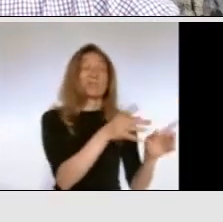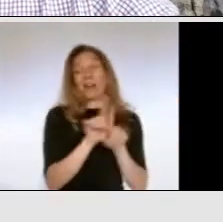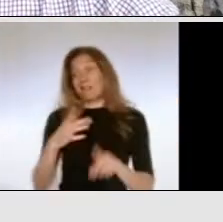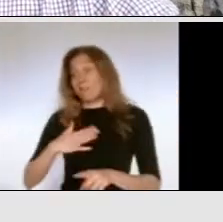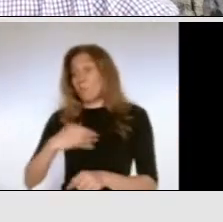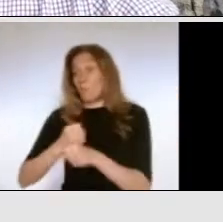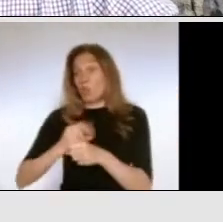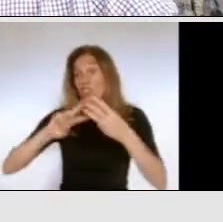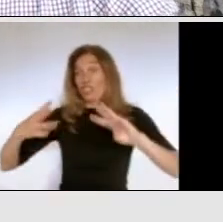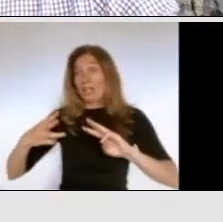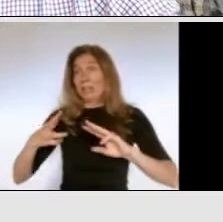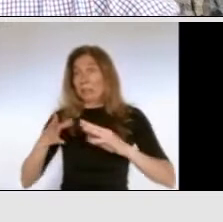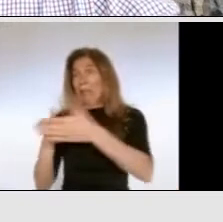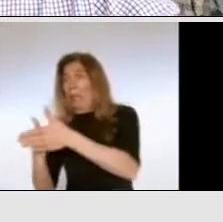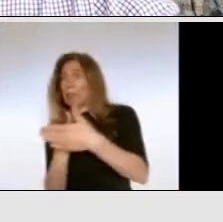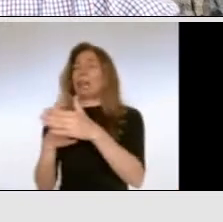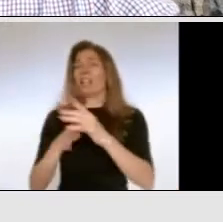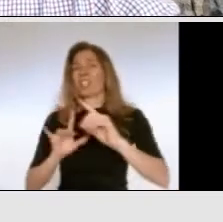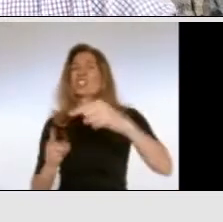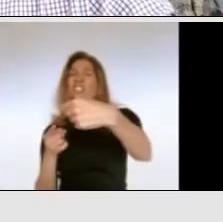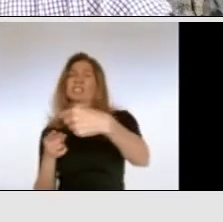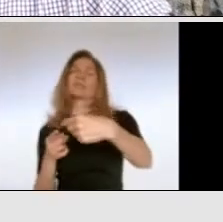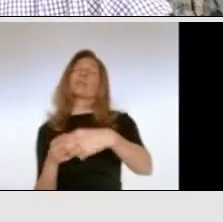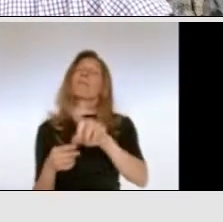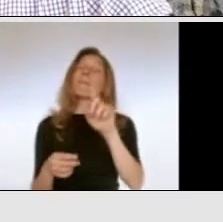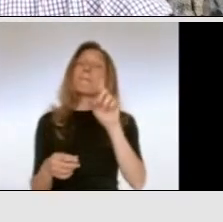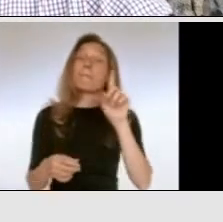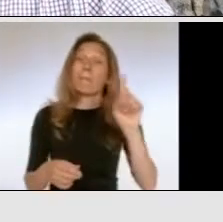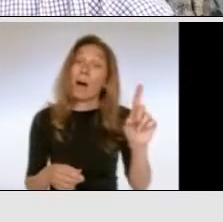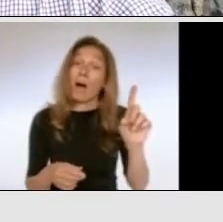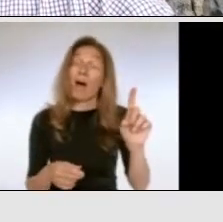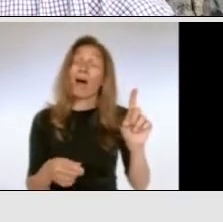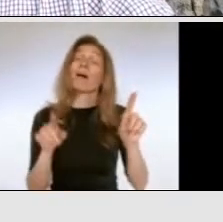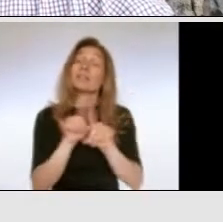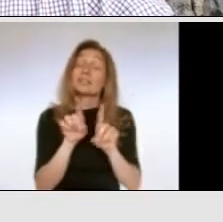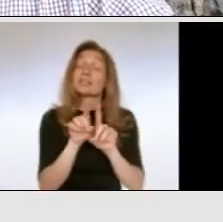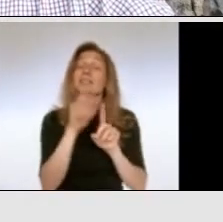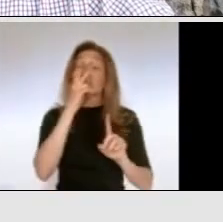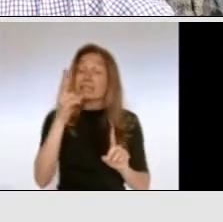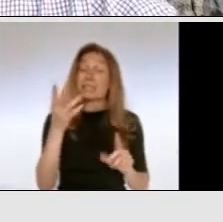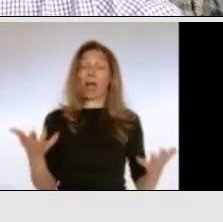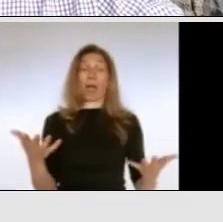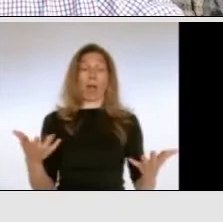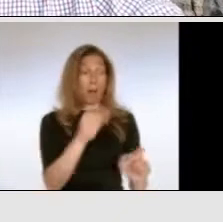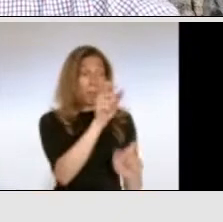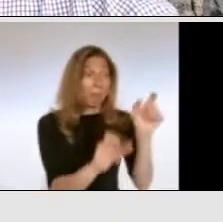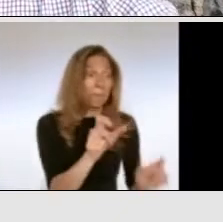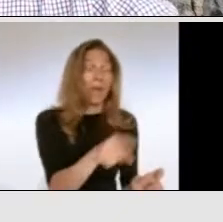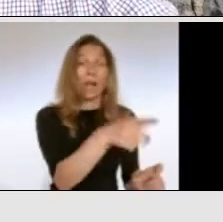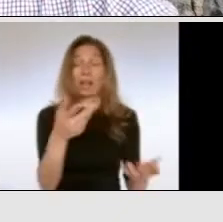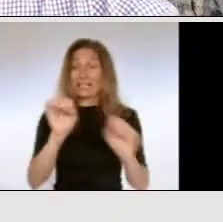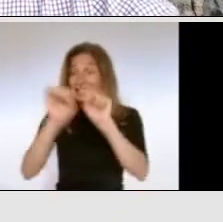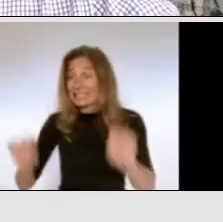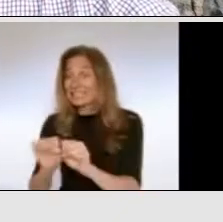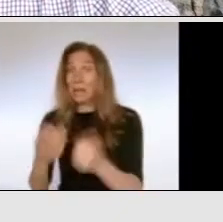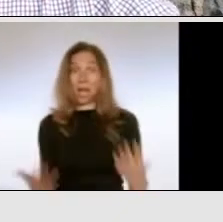work. But it's also an opportunity to support people and systems in real